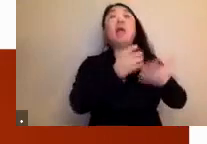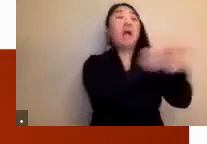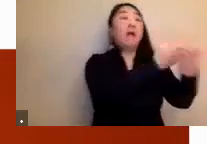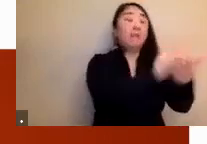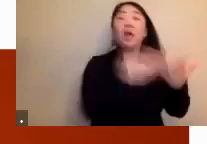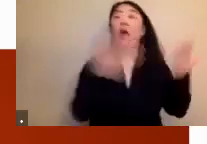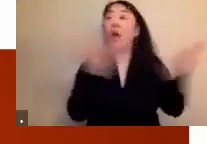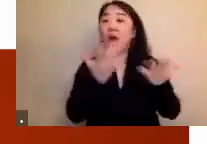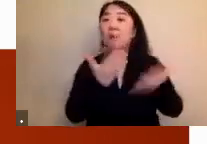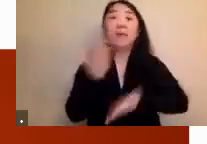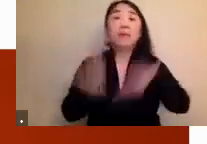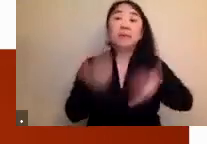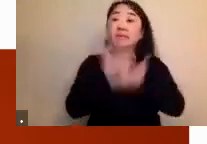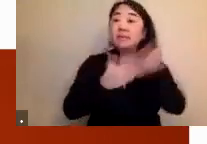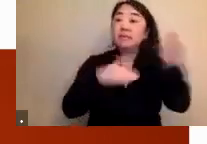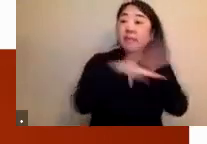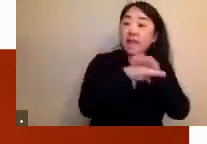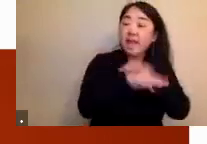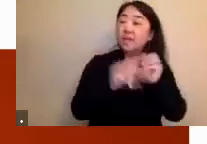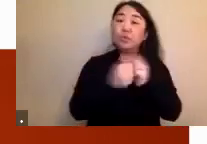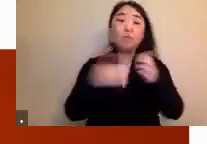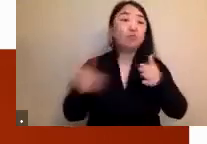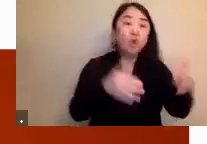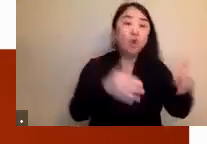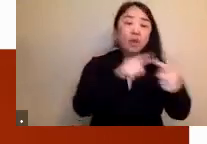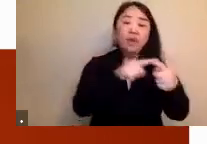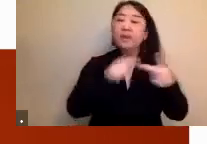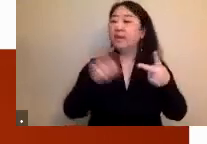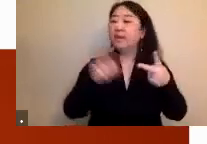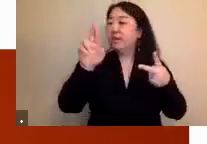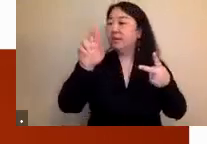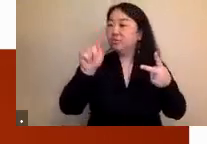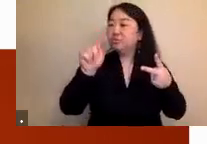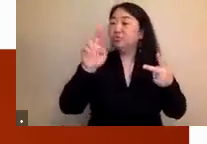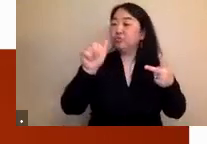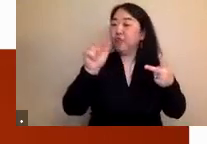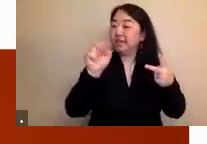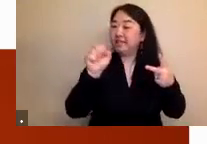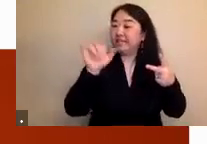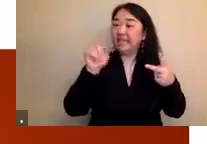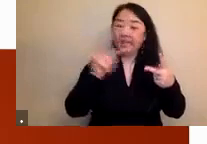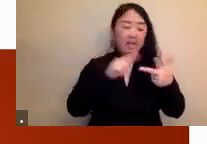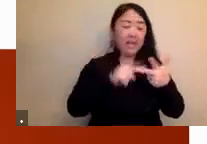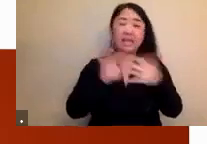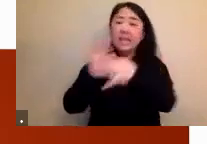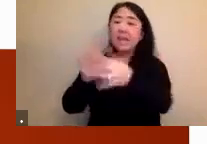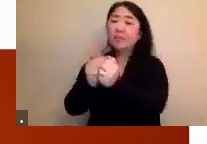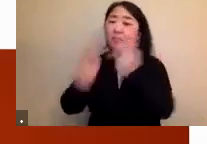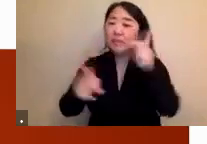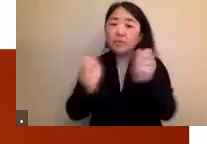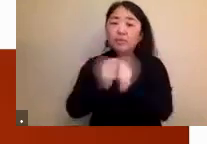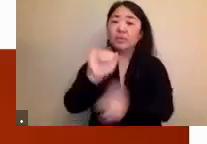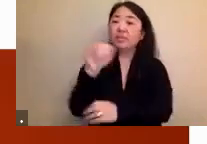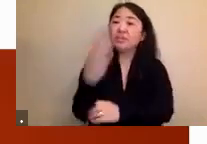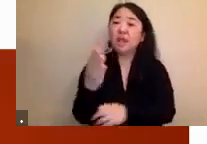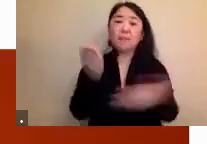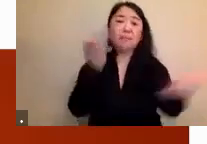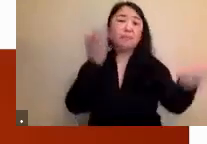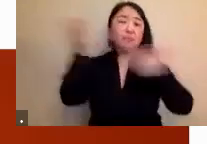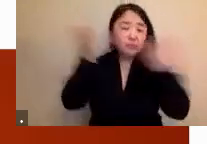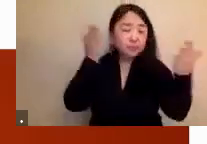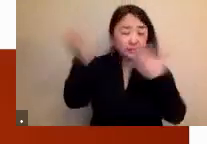a roadway or transit, it connects economies. It connects people to jobs. It connects people to